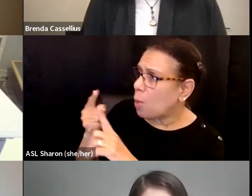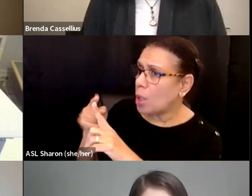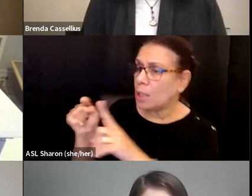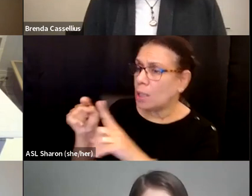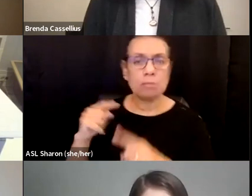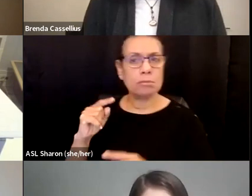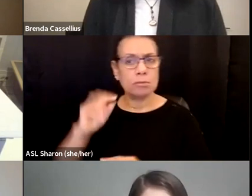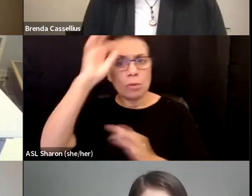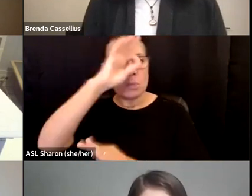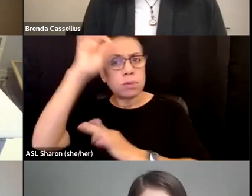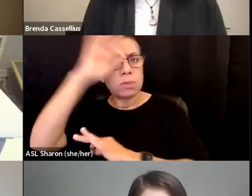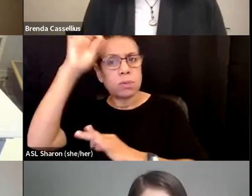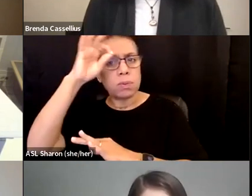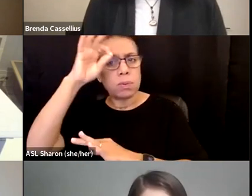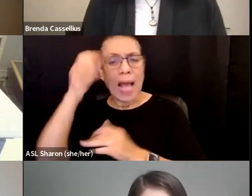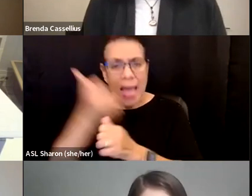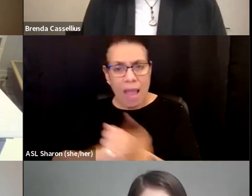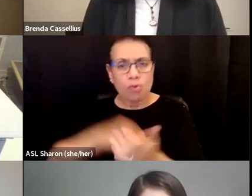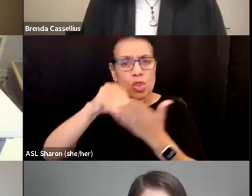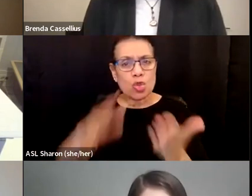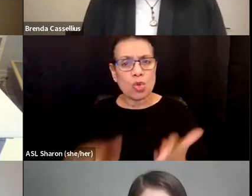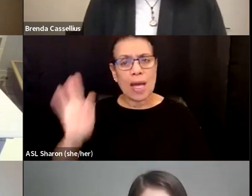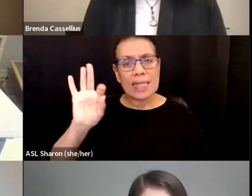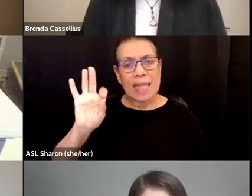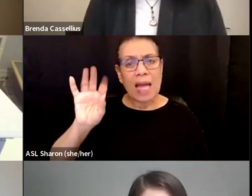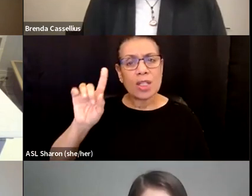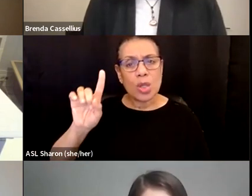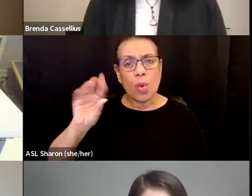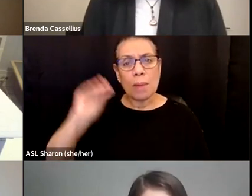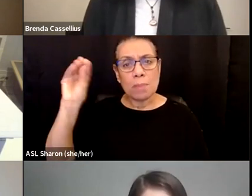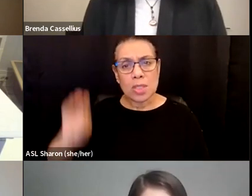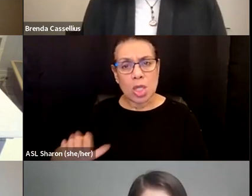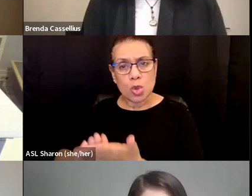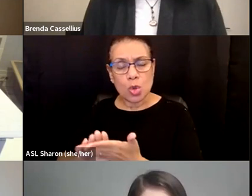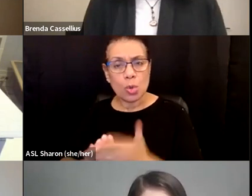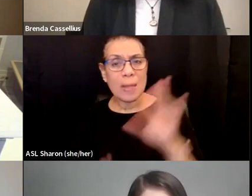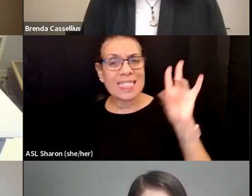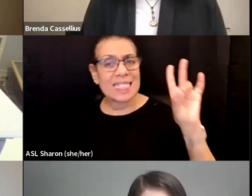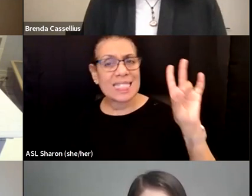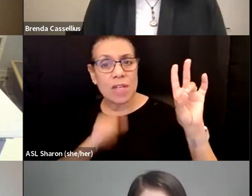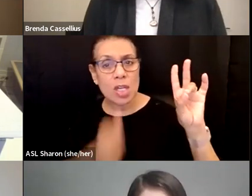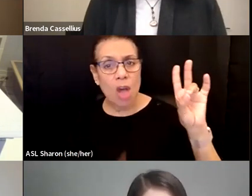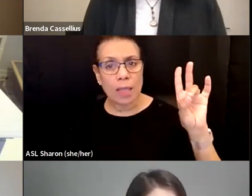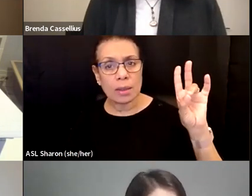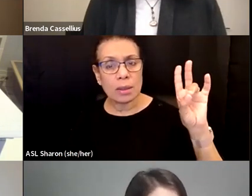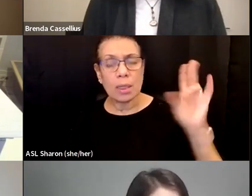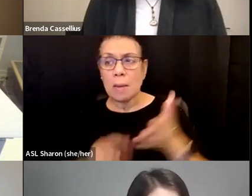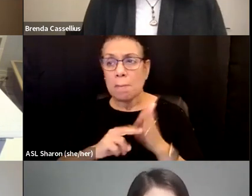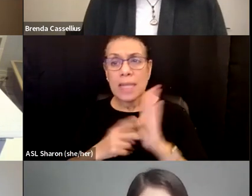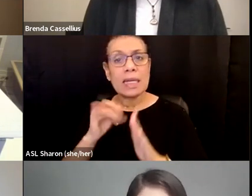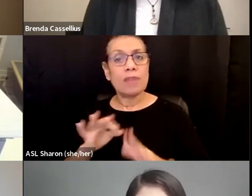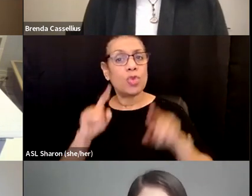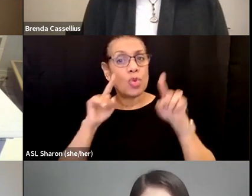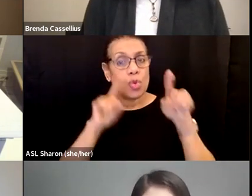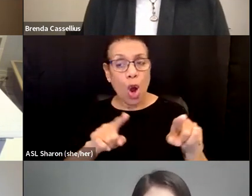awarding this bonus to every student at 91 percent of schools except for seven thereby penalizing students for attending the school bps